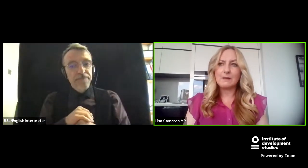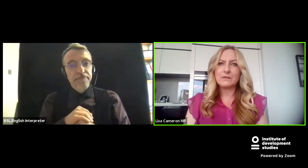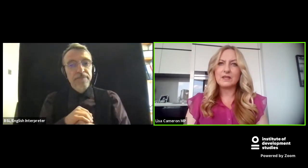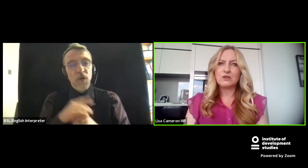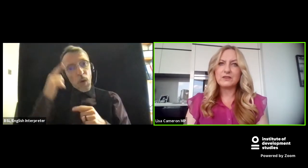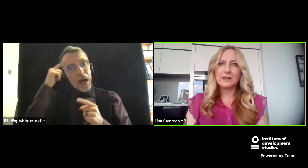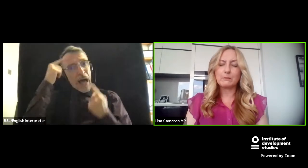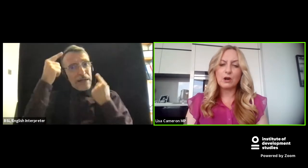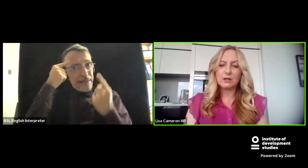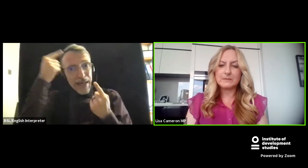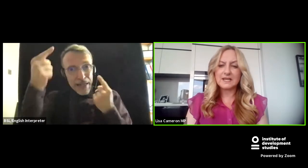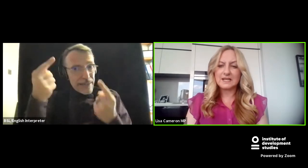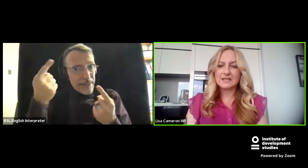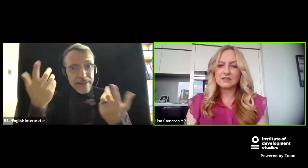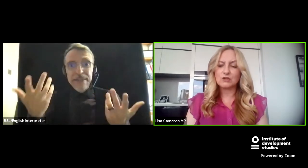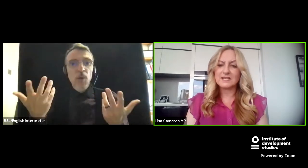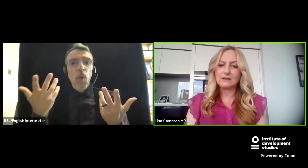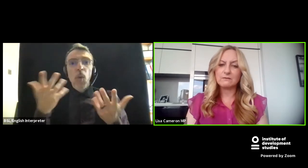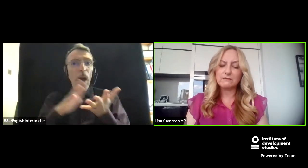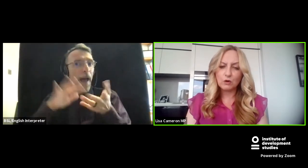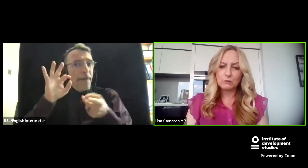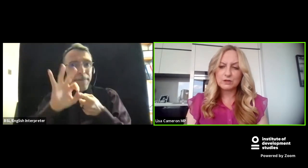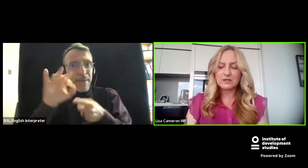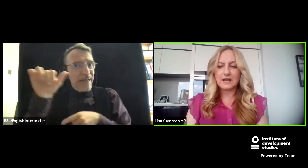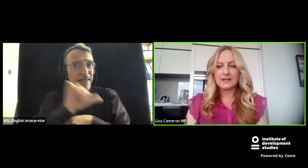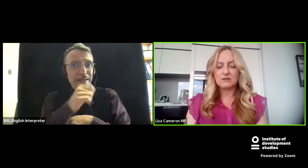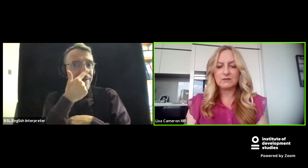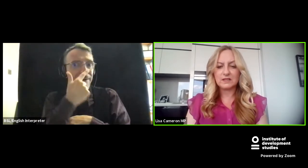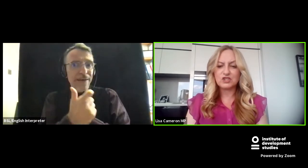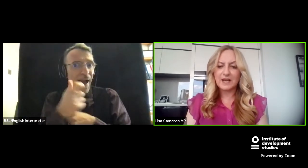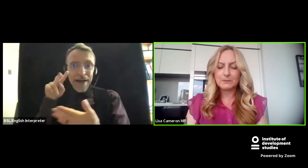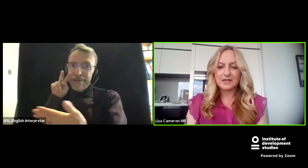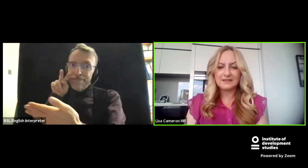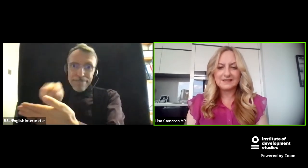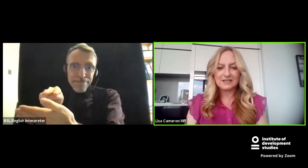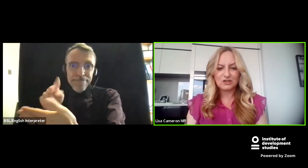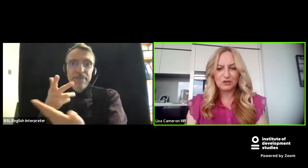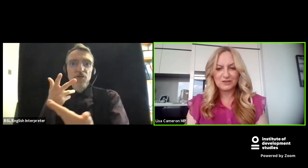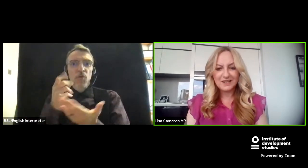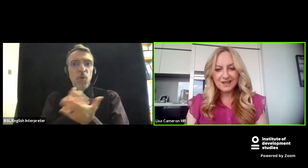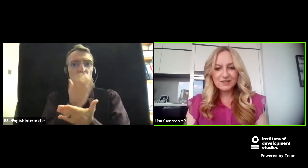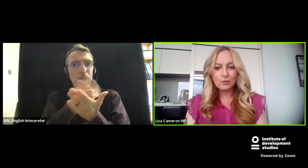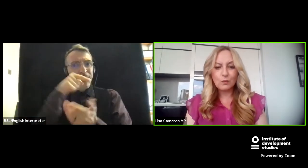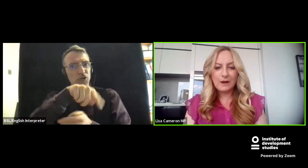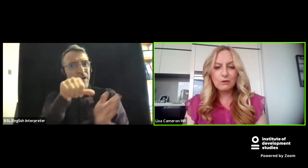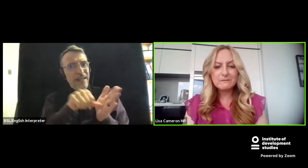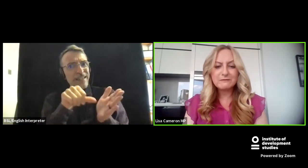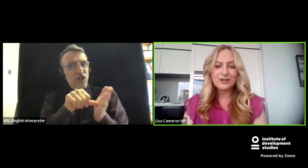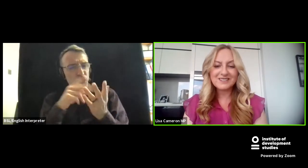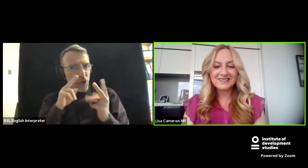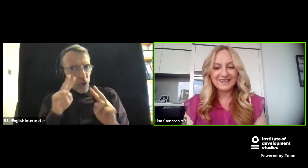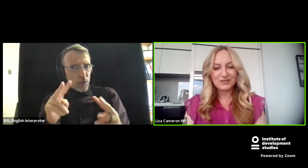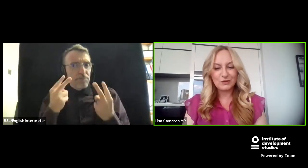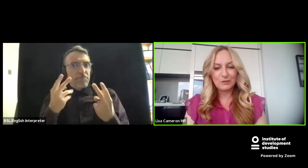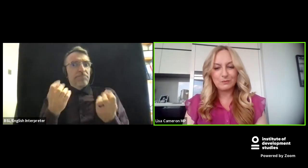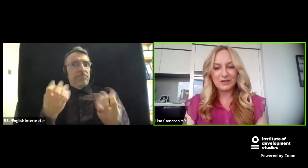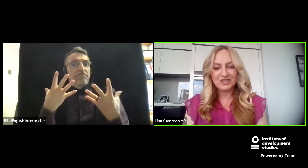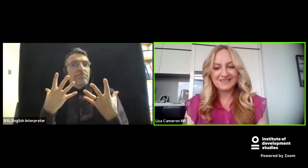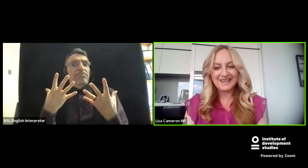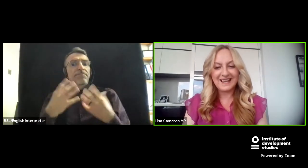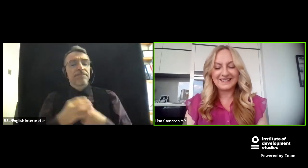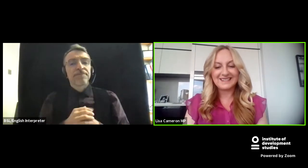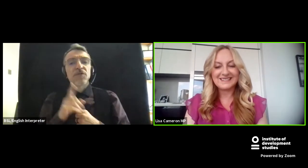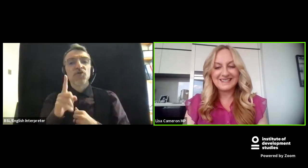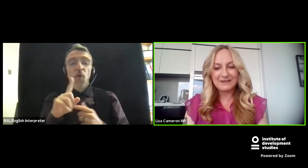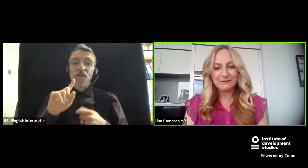ideas that you think parliamentarians could take forward to really champion these issues. So welcome firstly to